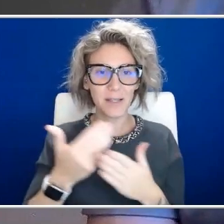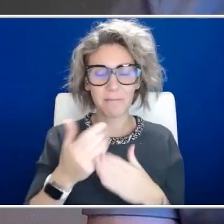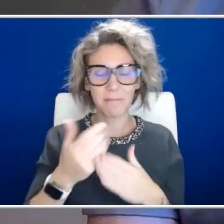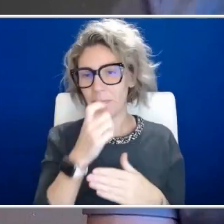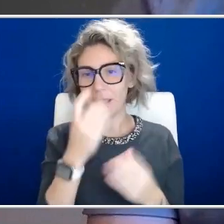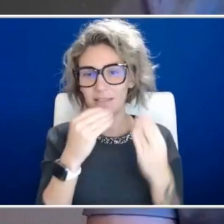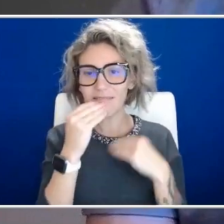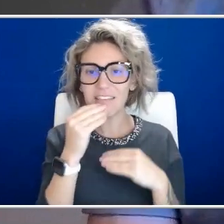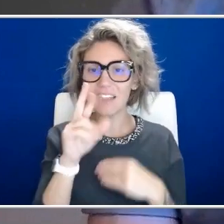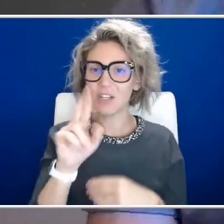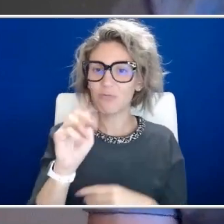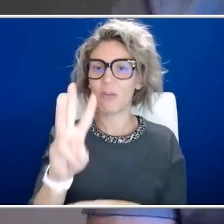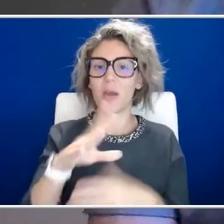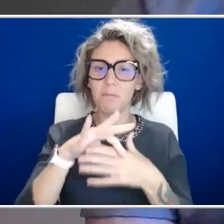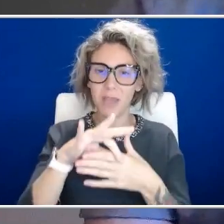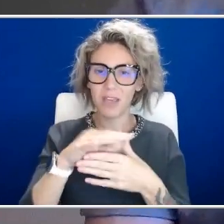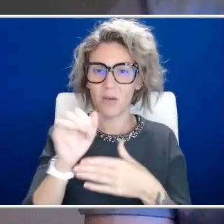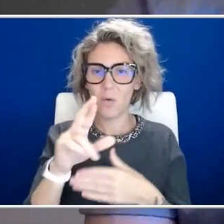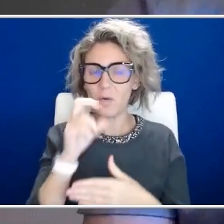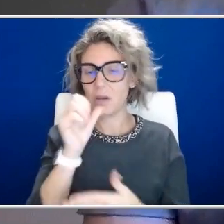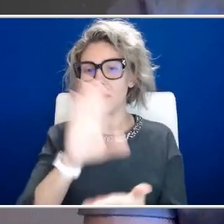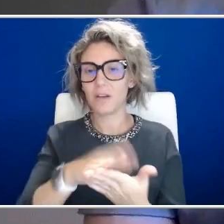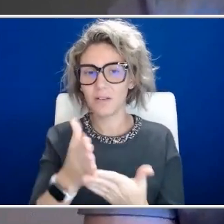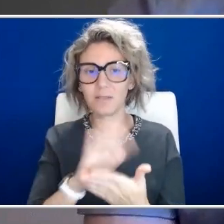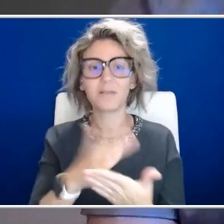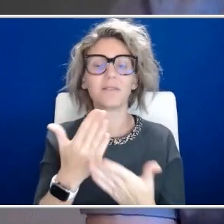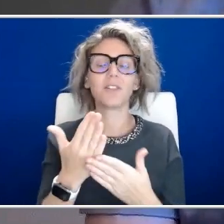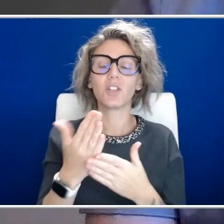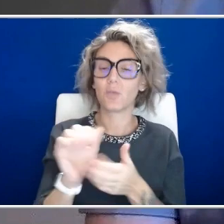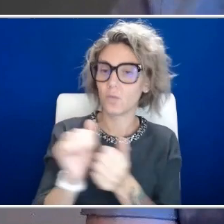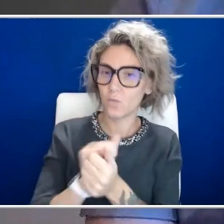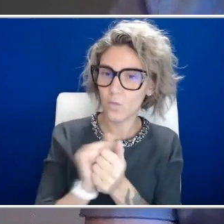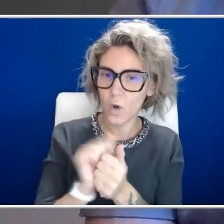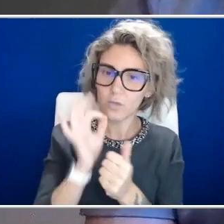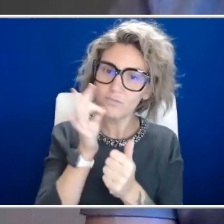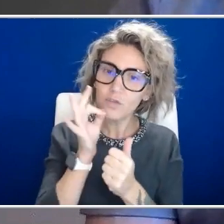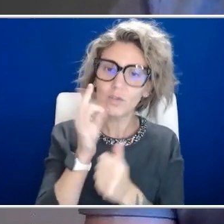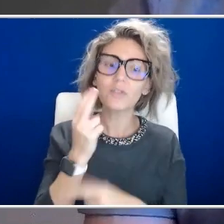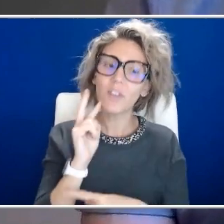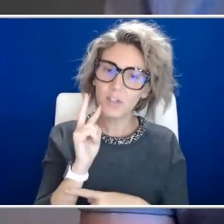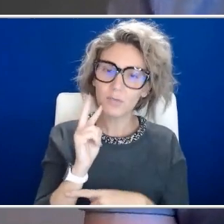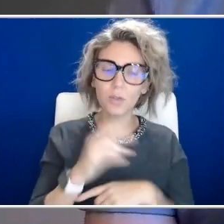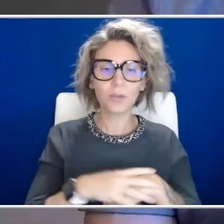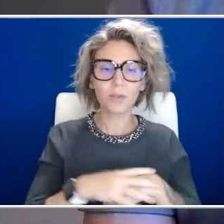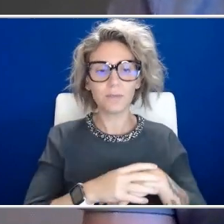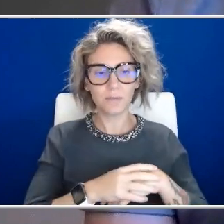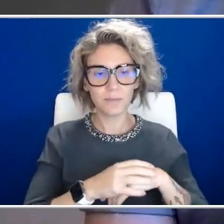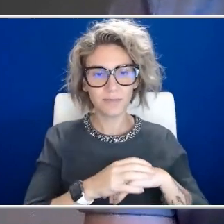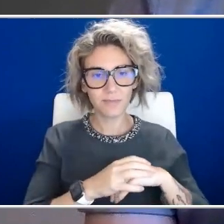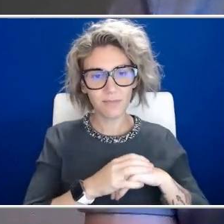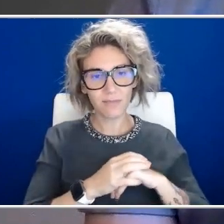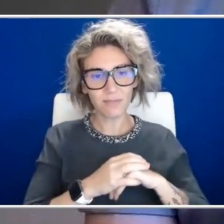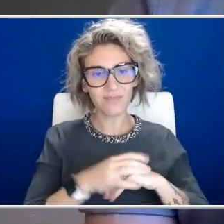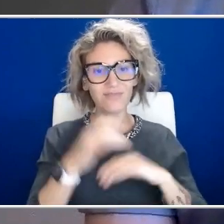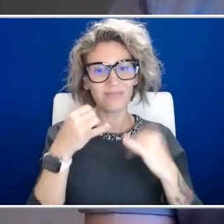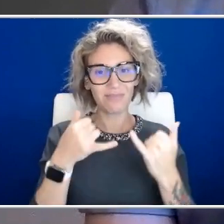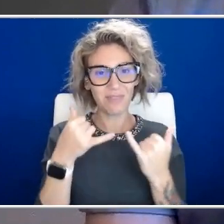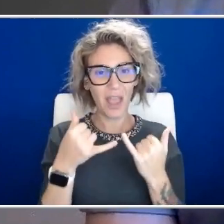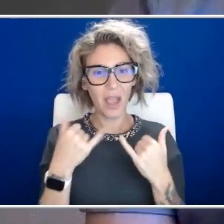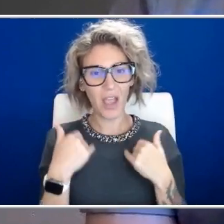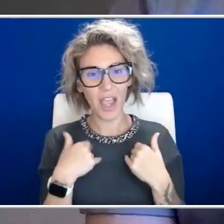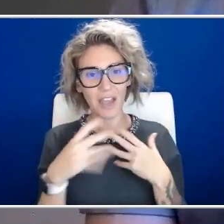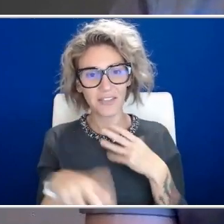meat, unwashed fruits and vegetables right now. But now that I have that